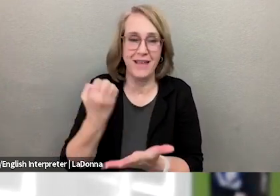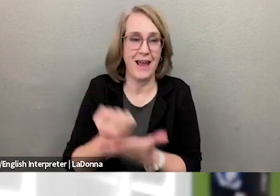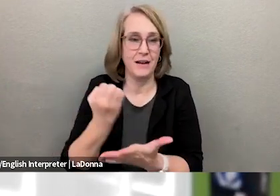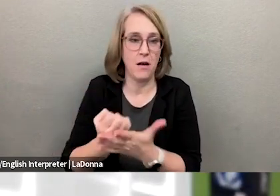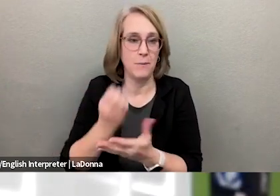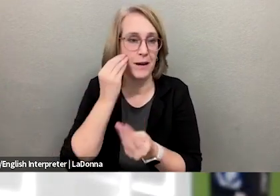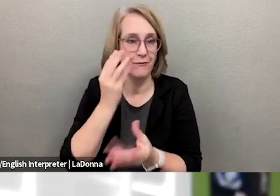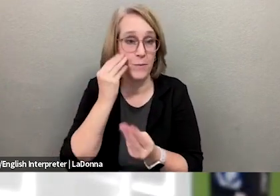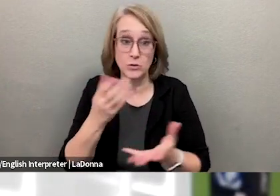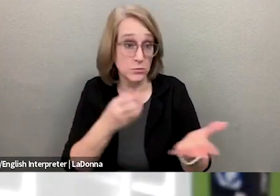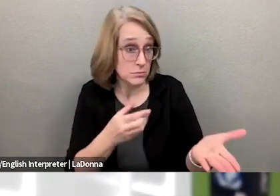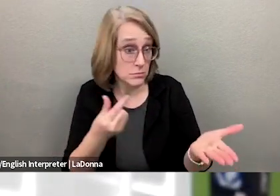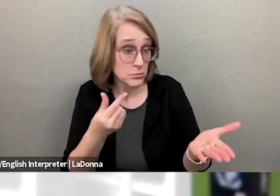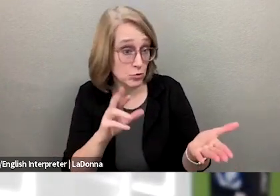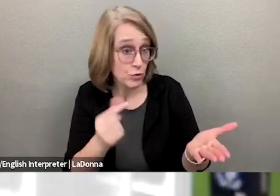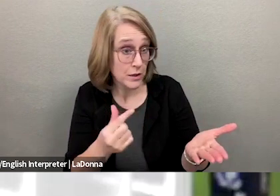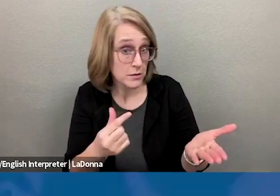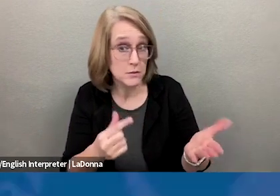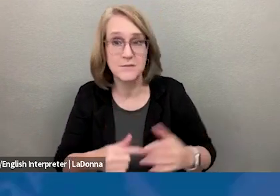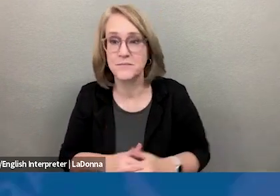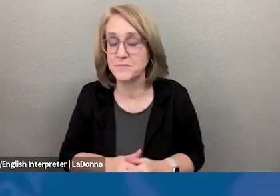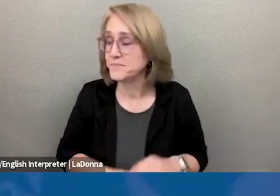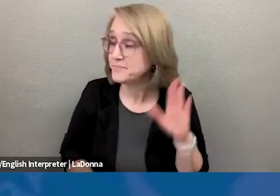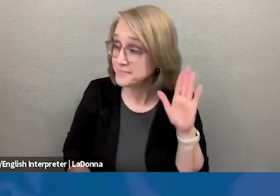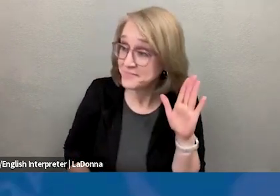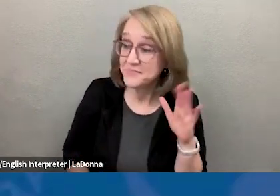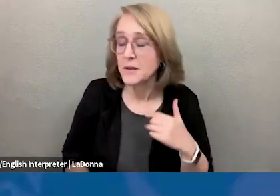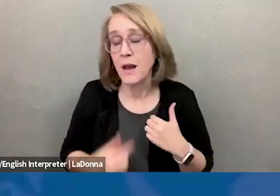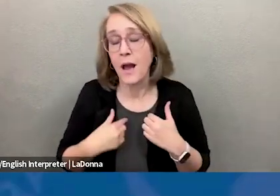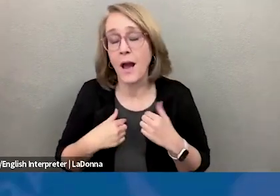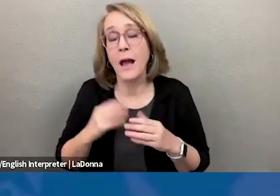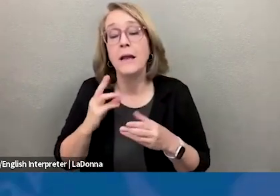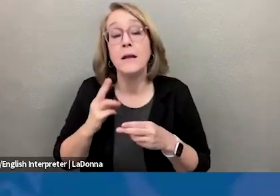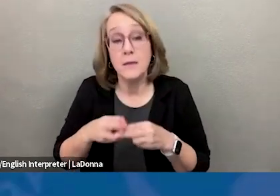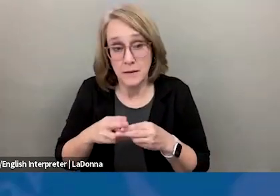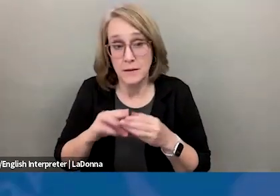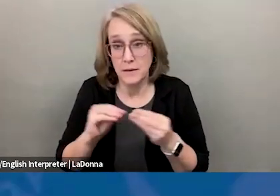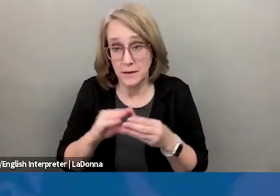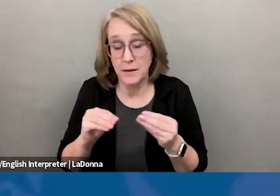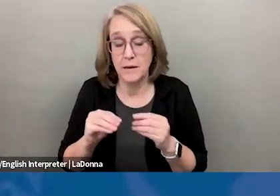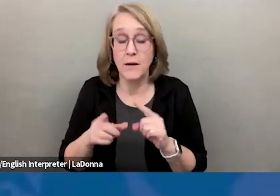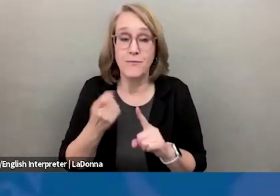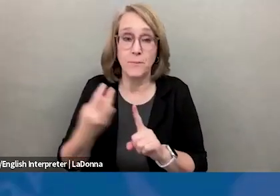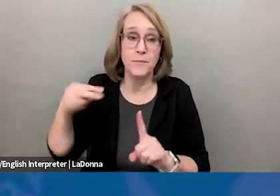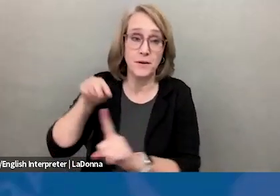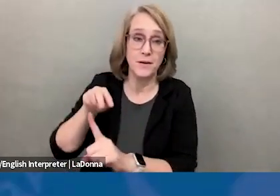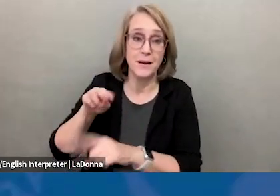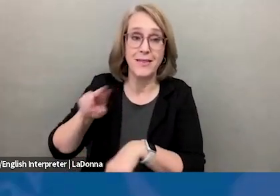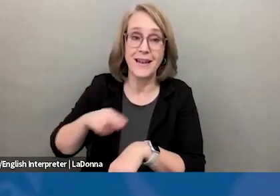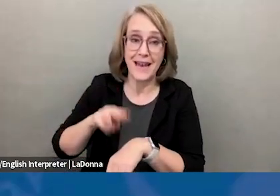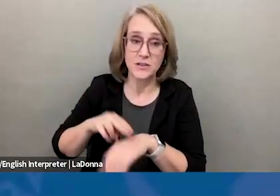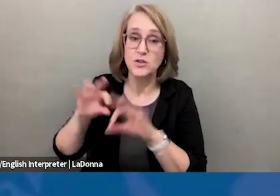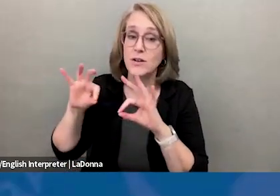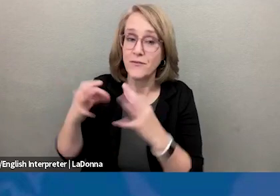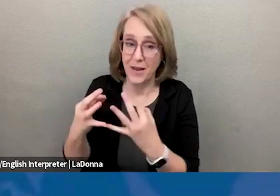how important that is? Greg, you got. I can begin to speak to that, particularly from the perspective of the National Family